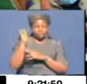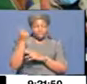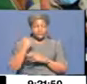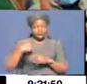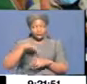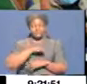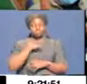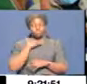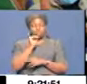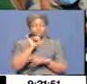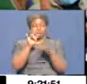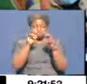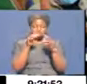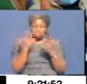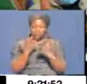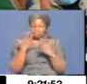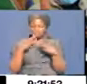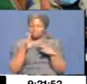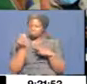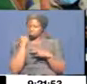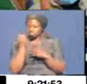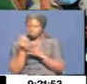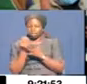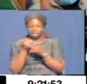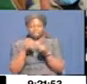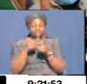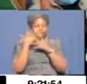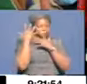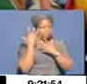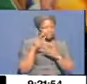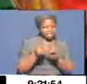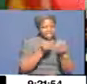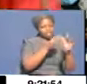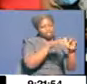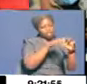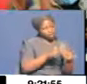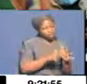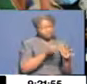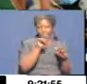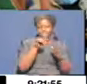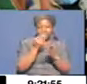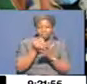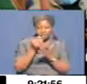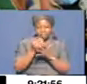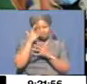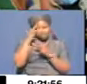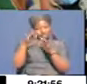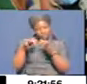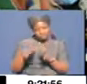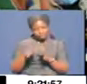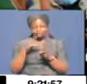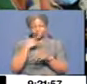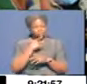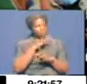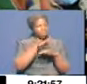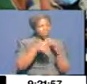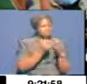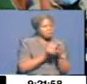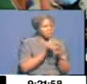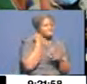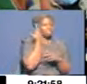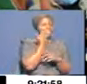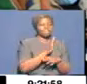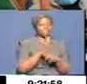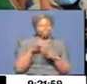wachache alafu mzigo inapelekwa wakulima na zamanga hiyo ni cooperative kama society ya wakulima pesa imekulwa wanipe. Tunataka pia Cooperatives